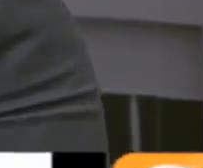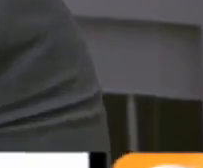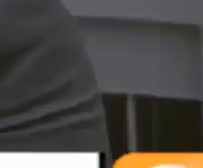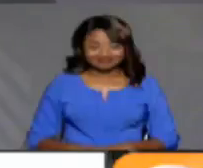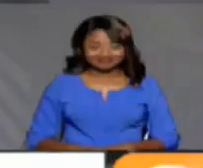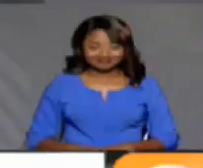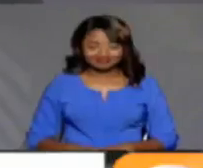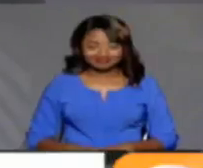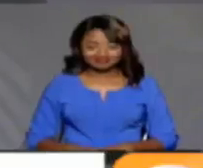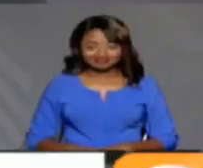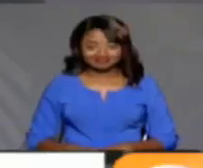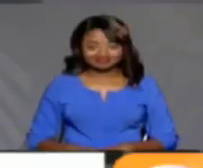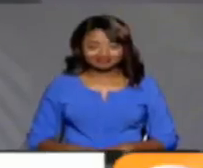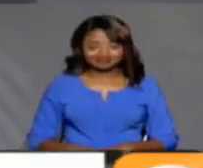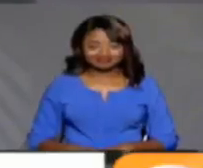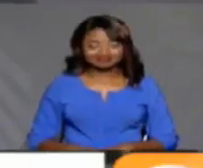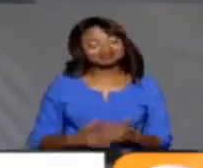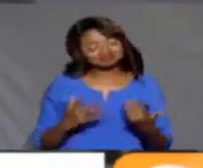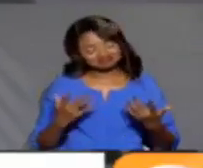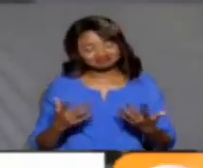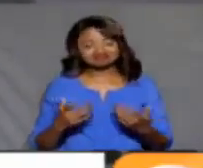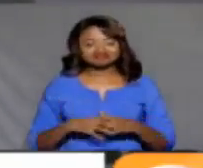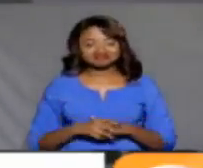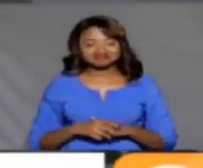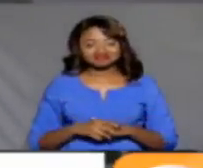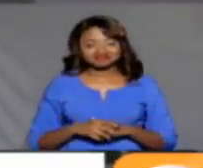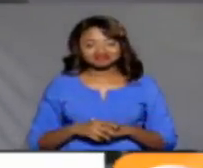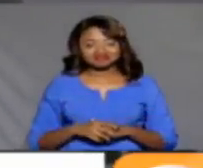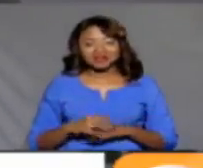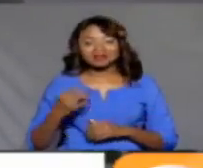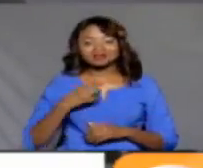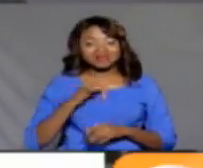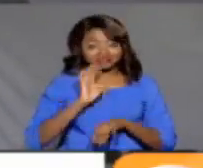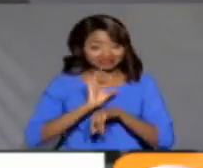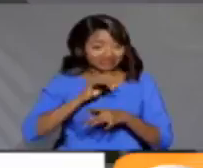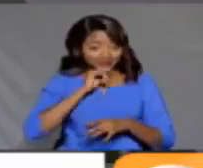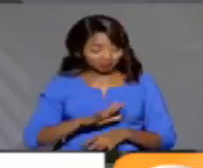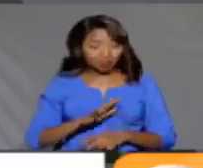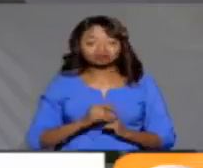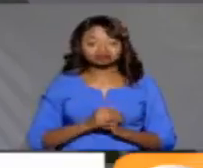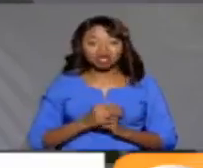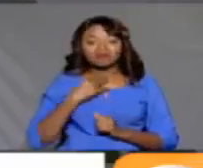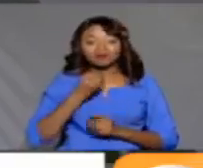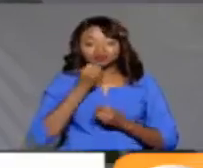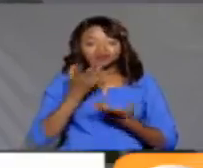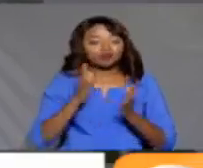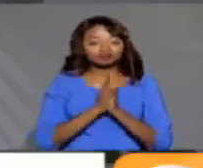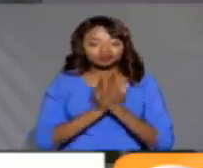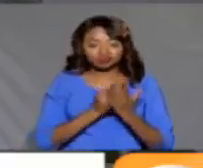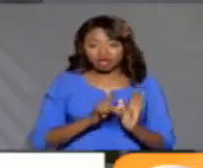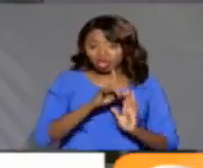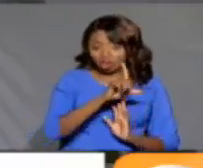Well, the altar boy emeritus that I am is tempted to quote from the Gospel of St. Luke, chapter 12, verse